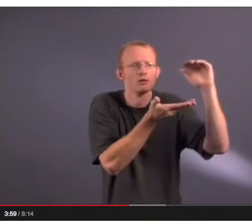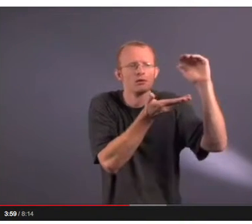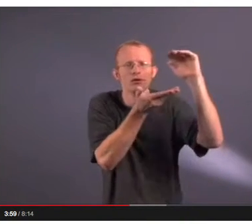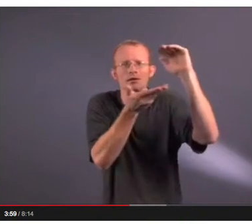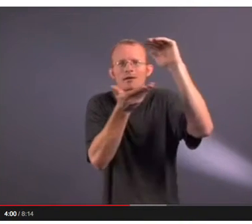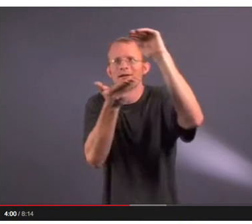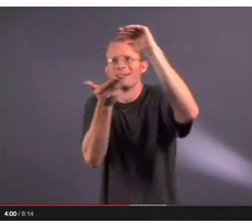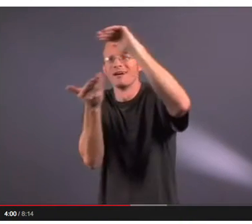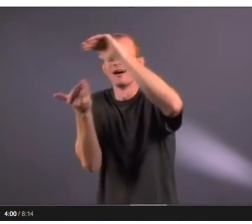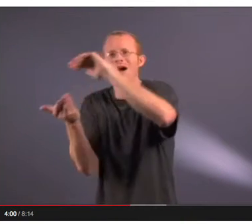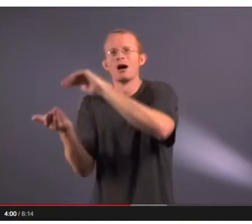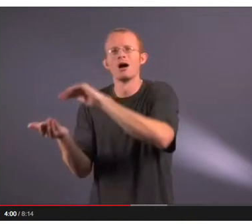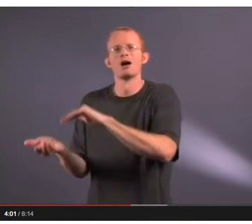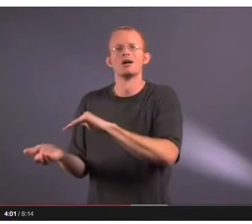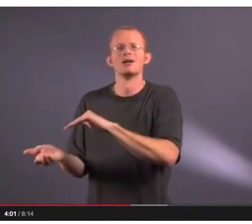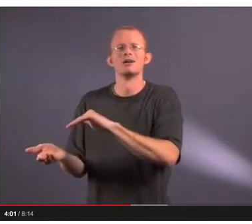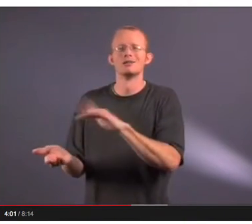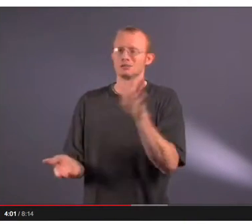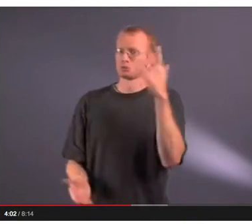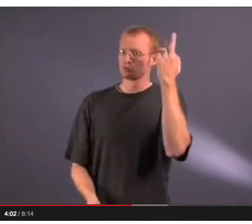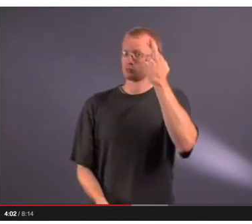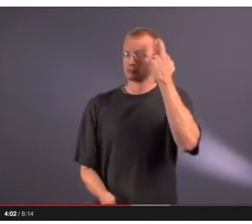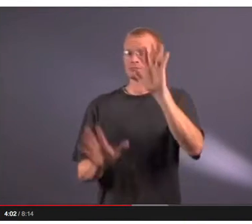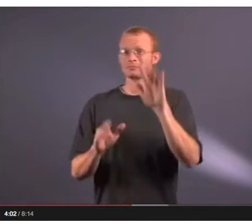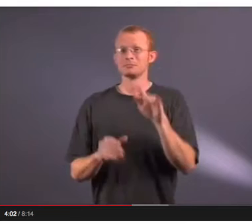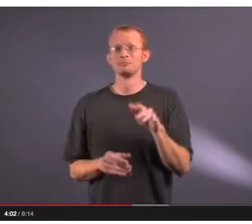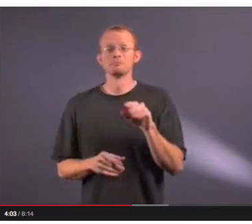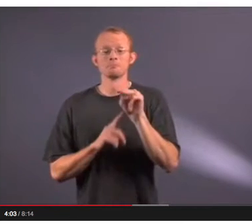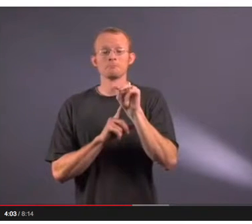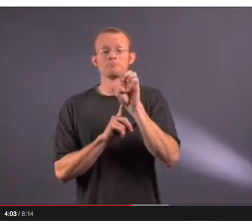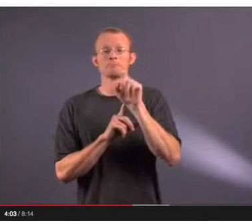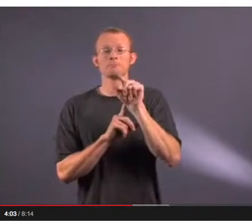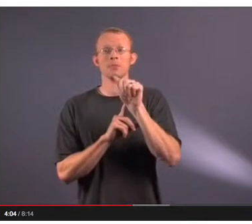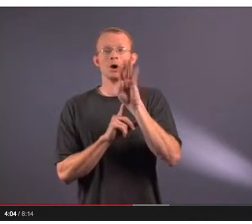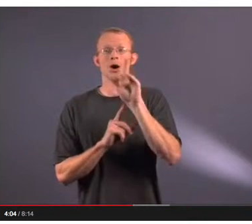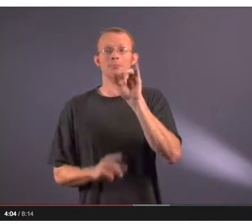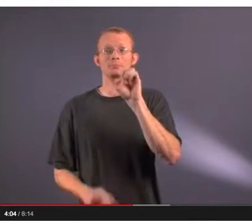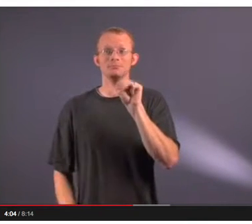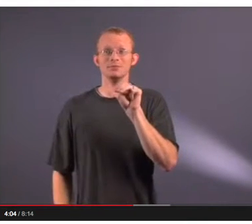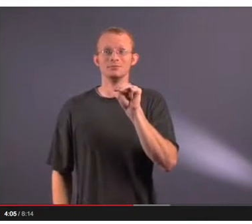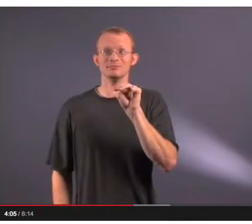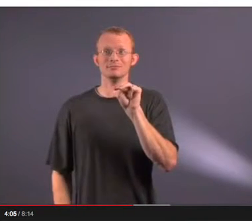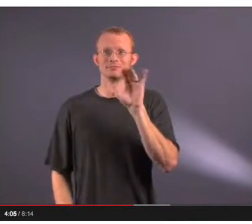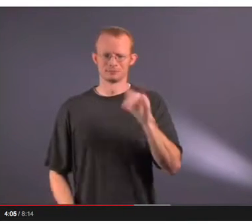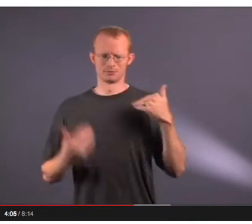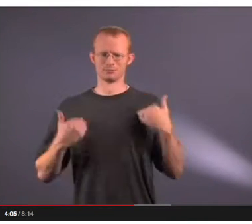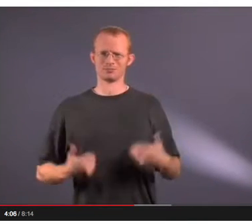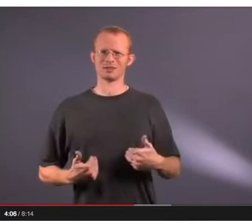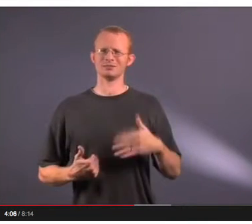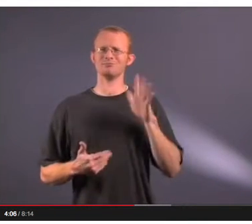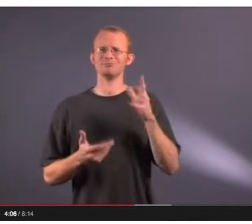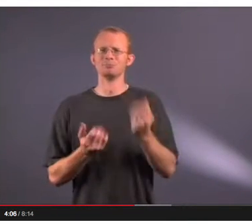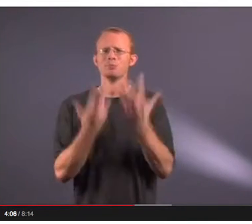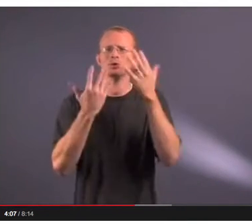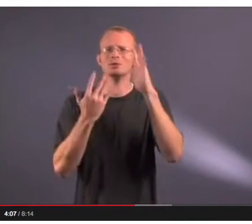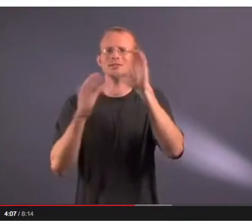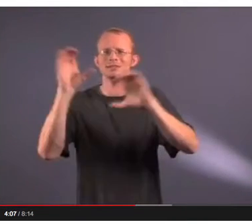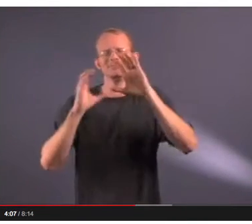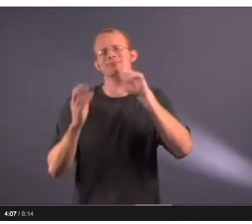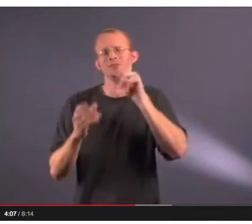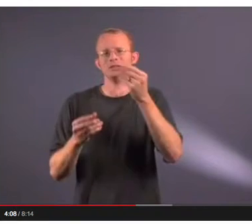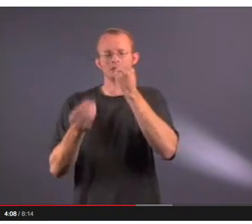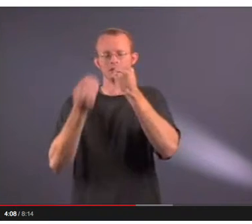nothing in between. But I like to eat a small meal 6 times a day, and then I'm satisfied throughout the day. It's